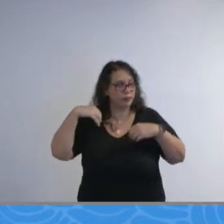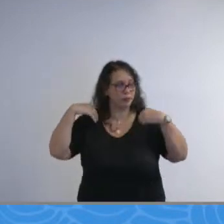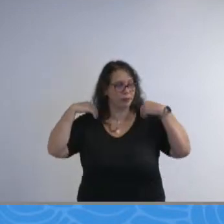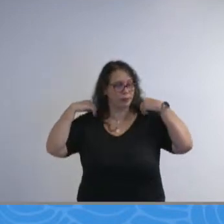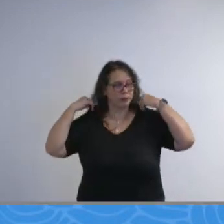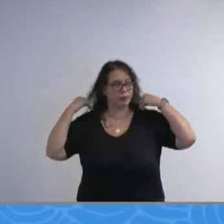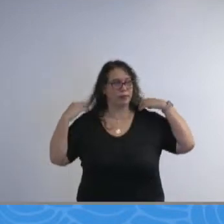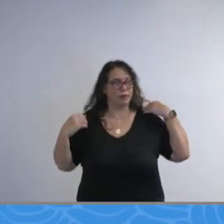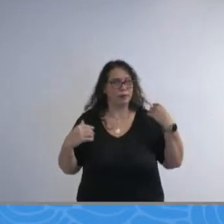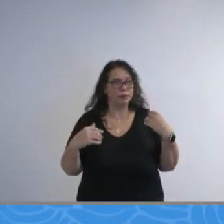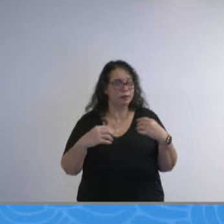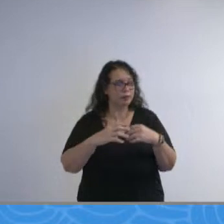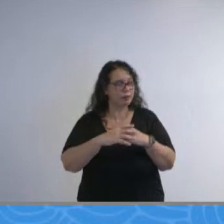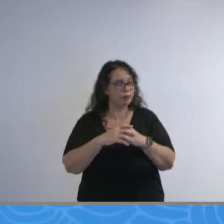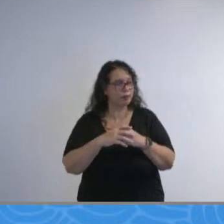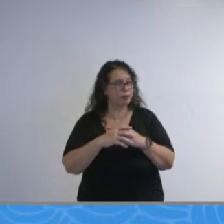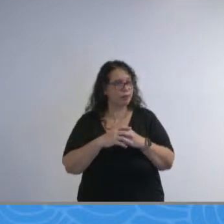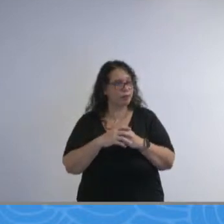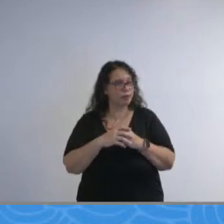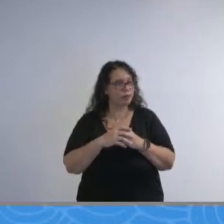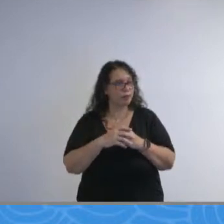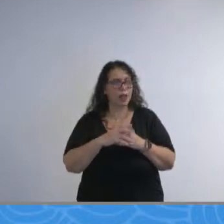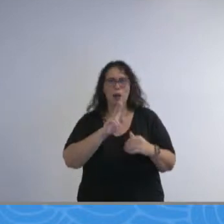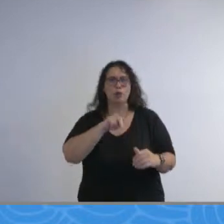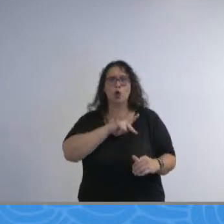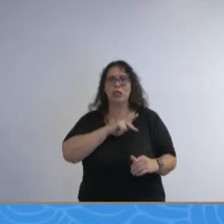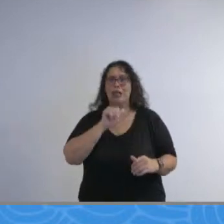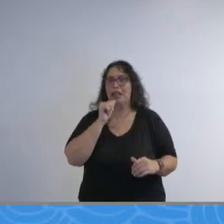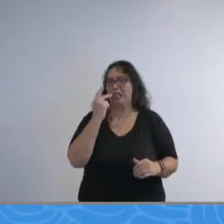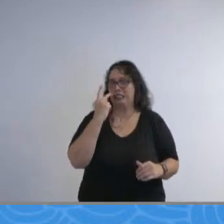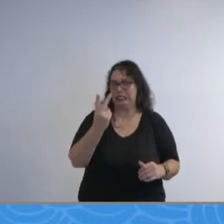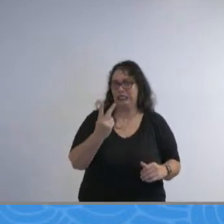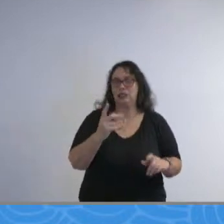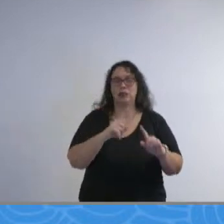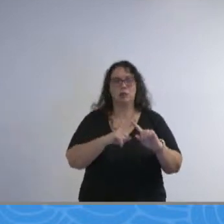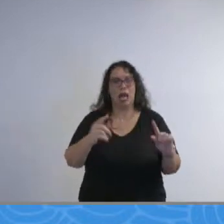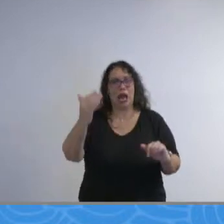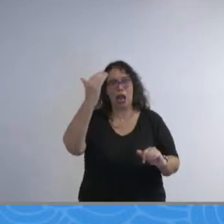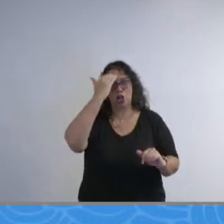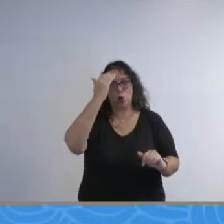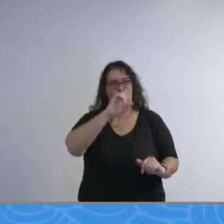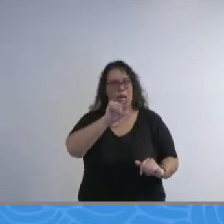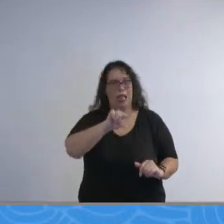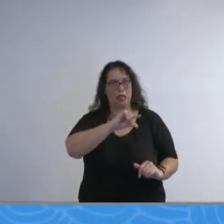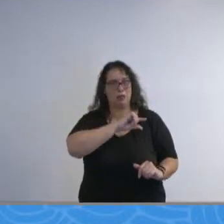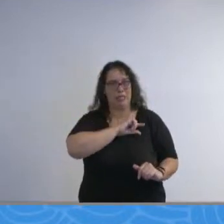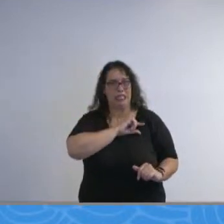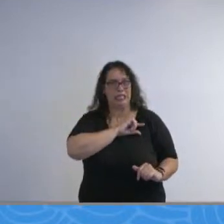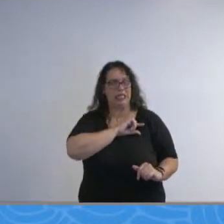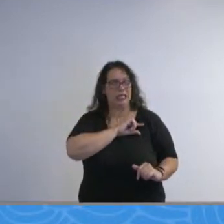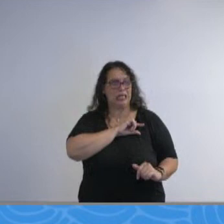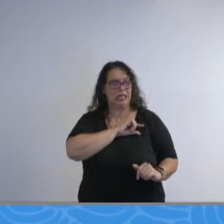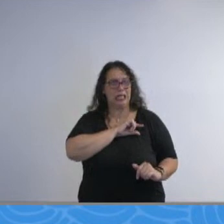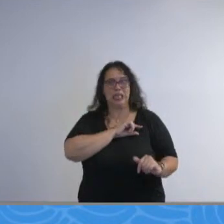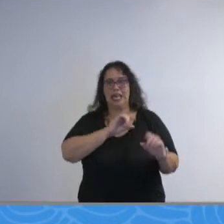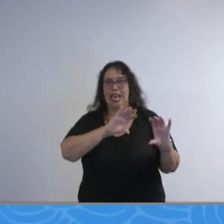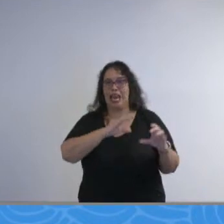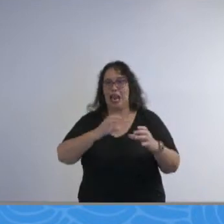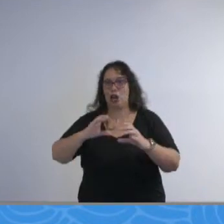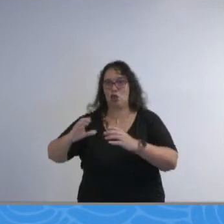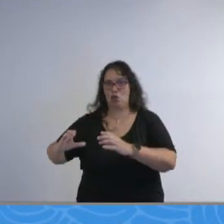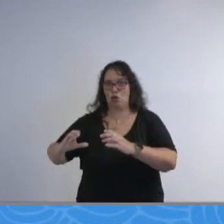we are seeing, I haven't seen it personally, but I knew eligibility, one of the eligibility